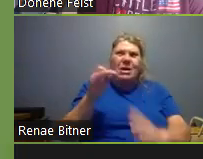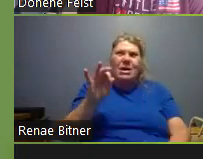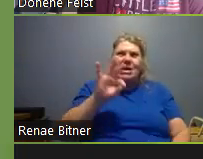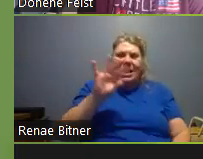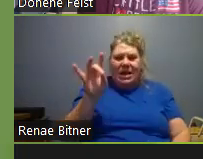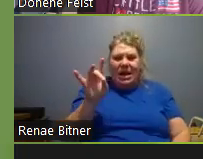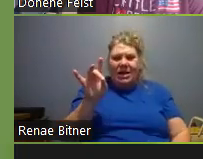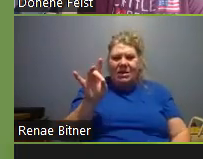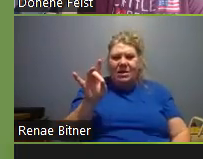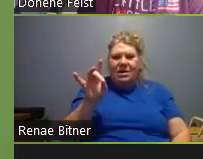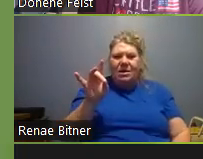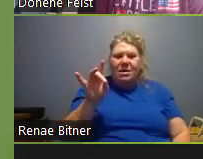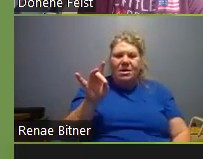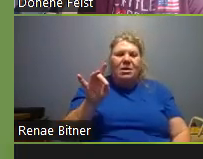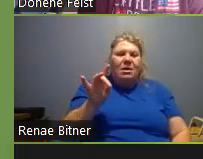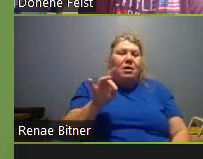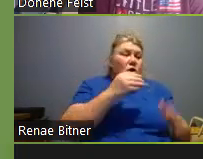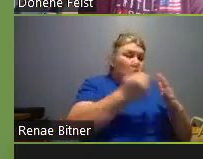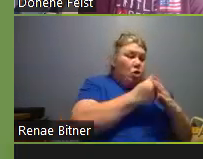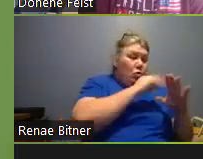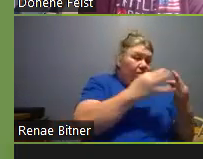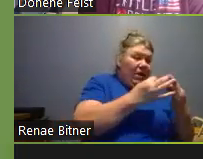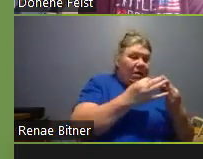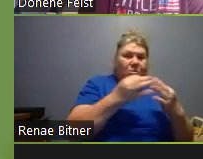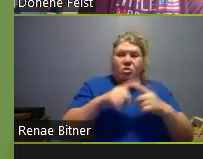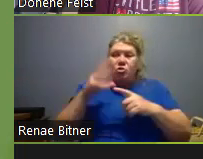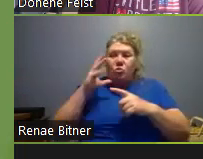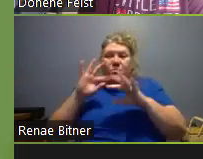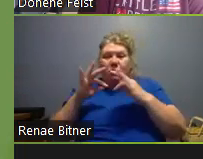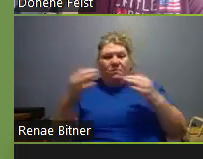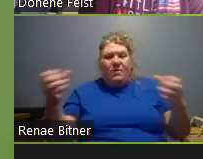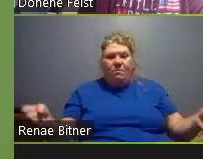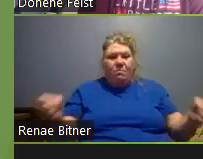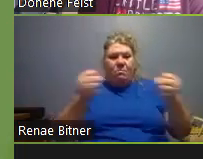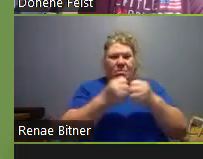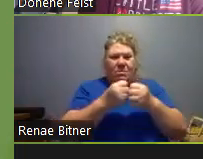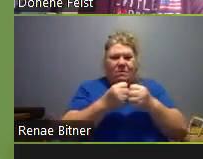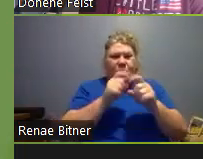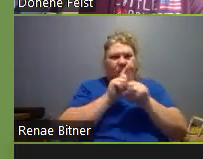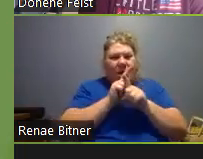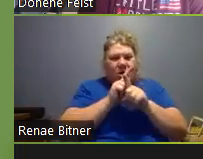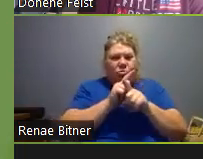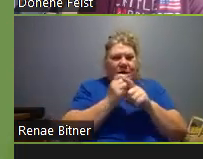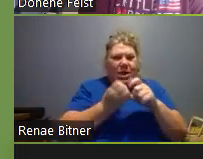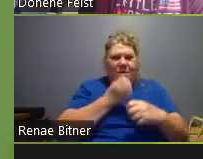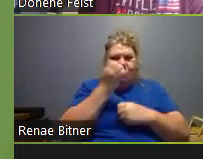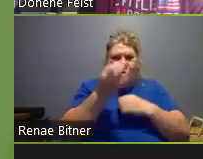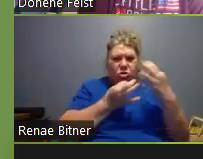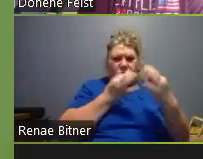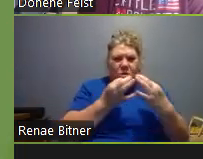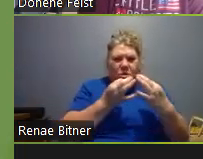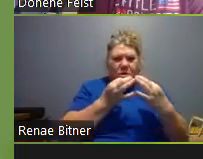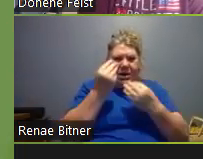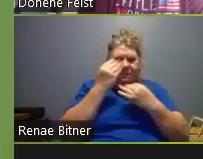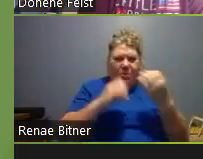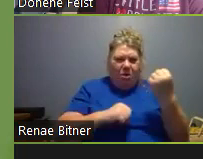1998, matches new families to mentor parents for emotional and informational support. We match families based